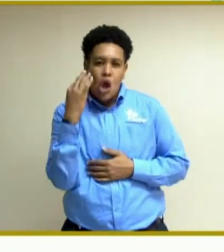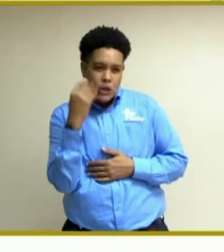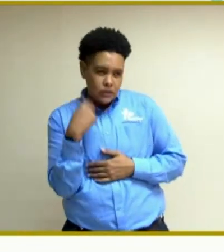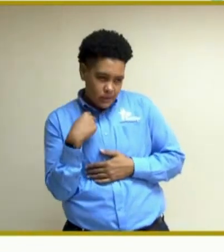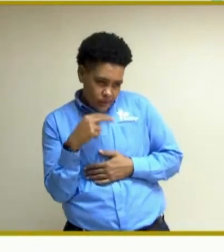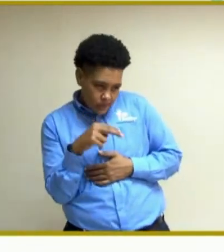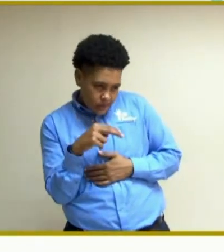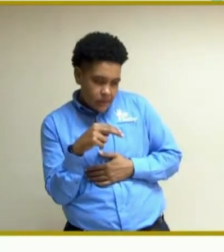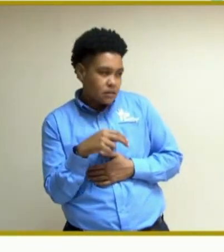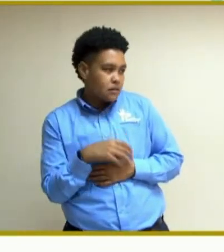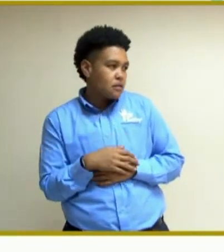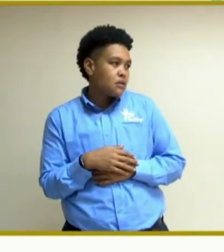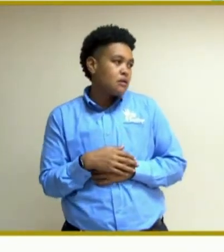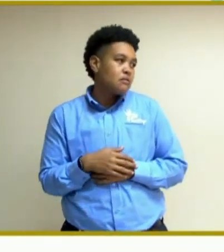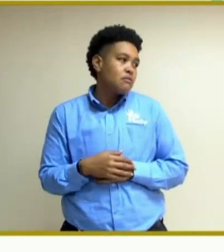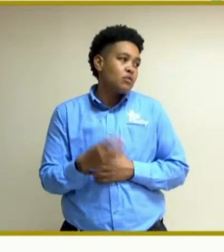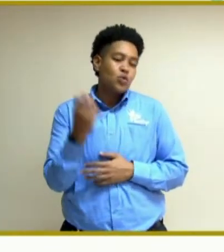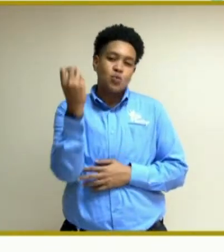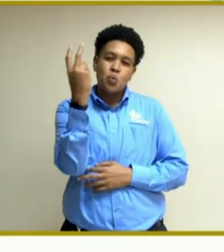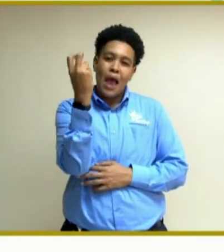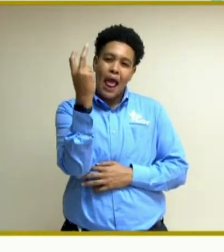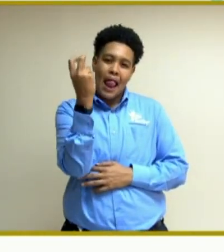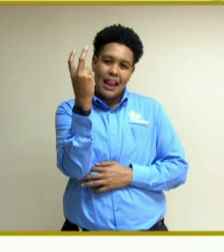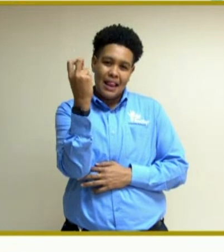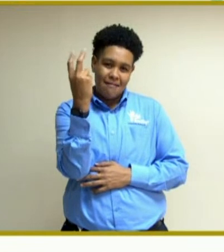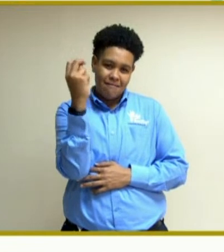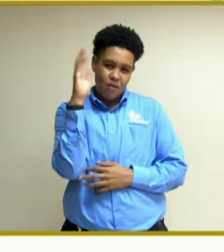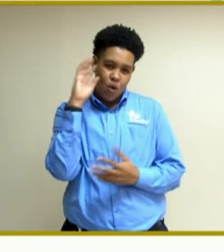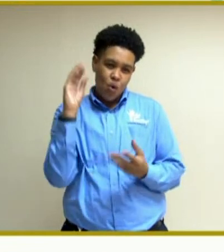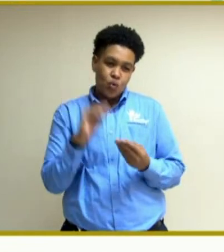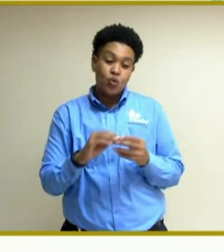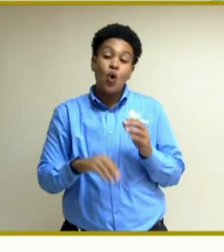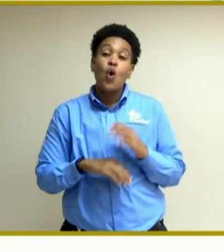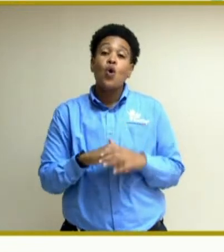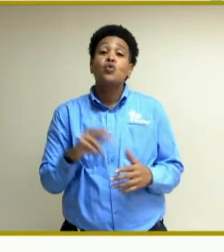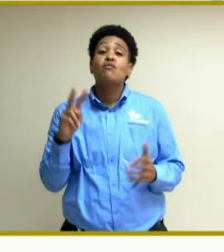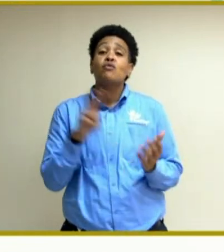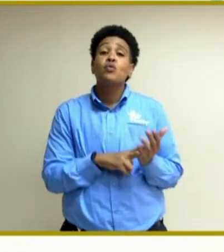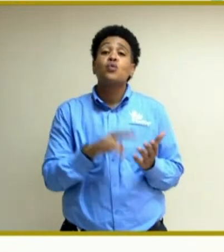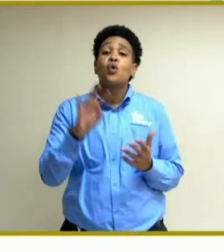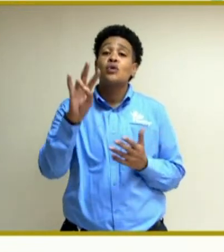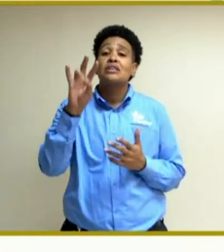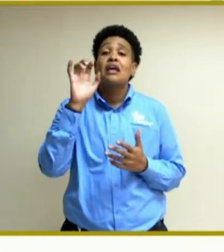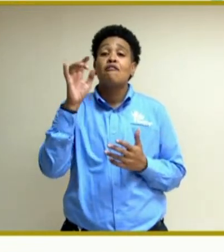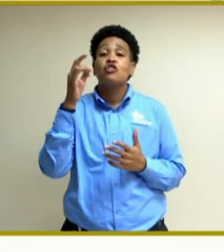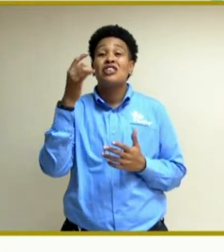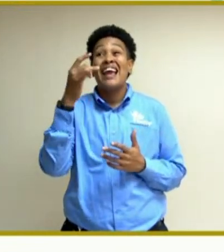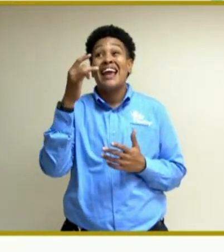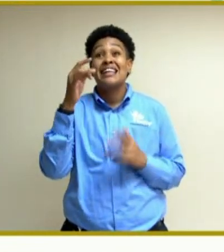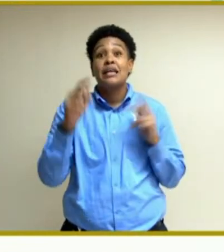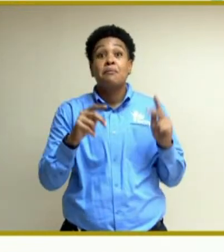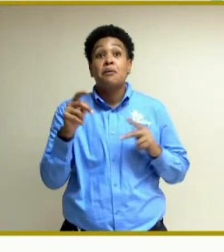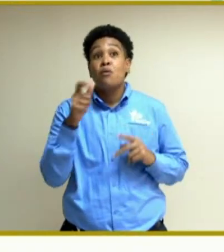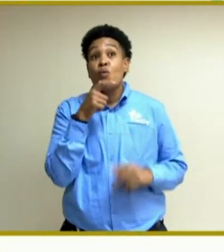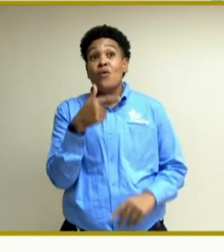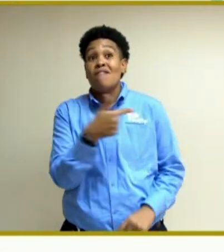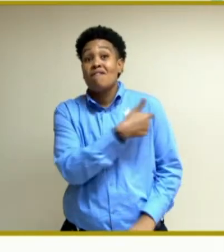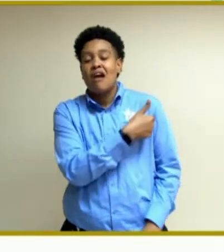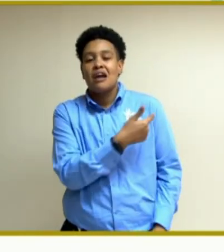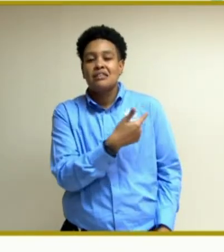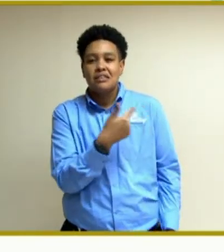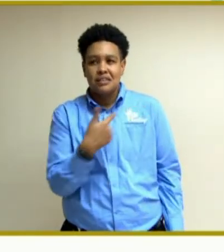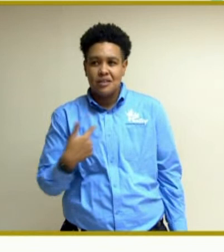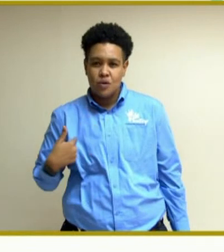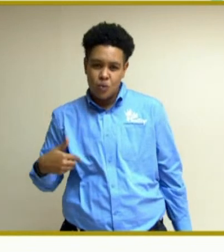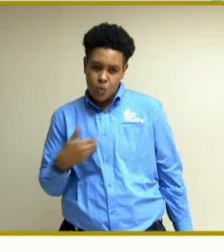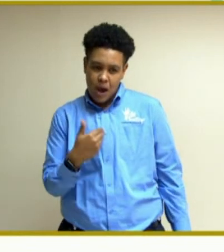us, and it numbered 12. So of our 2,718 persons that were vaccinated,